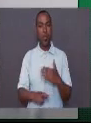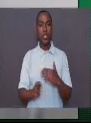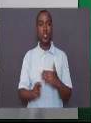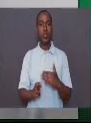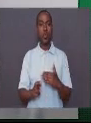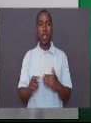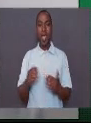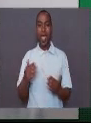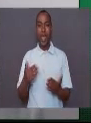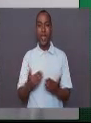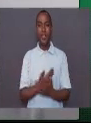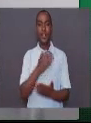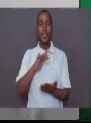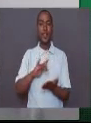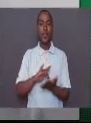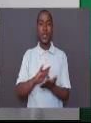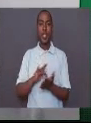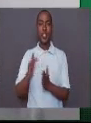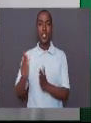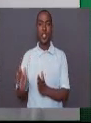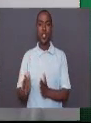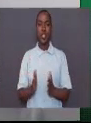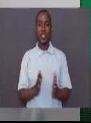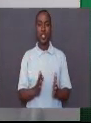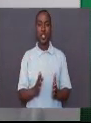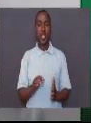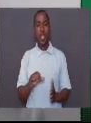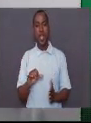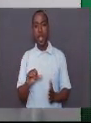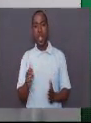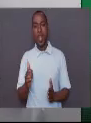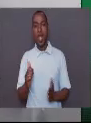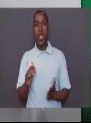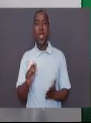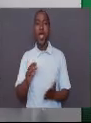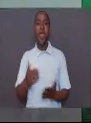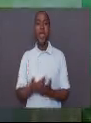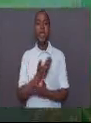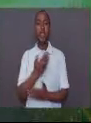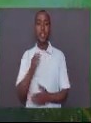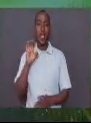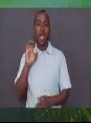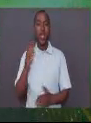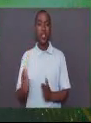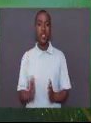new medicines and provide new energy sources.